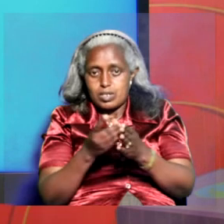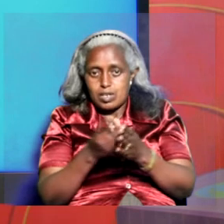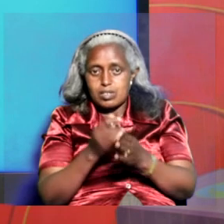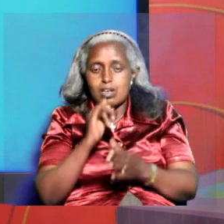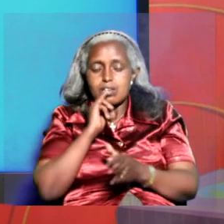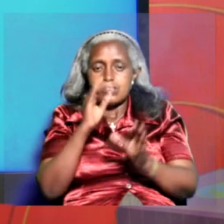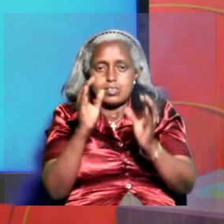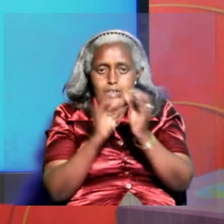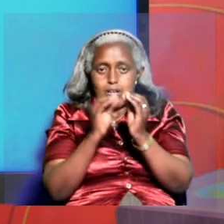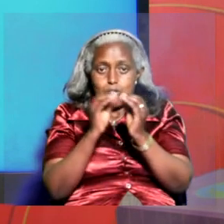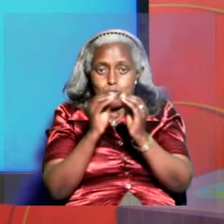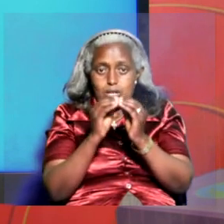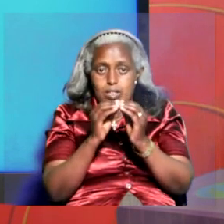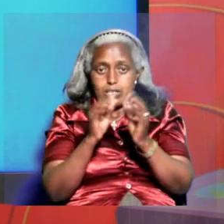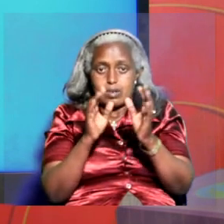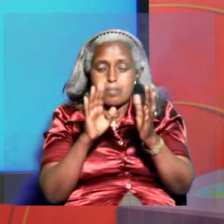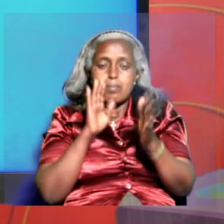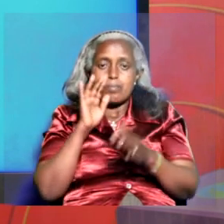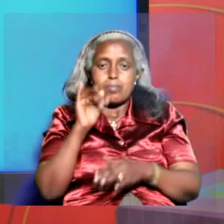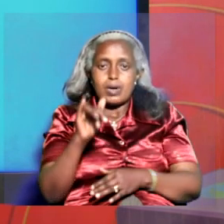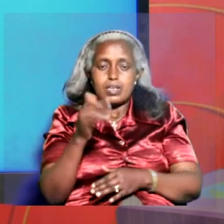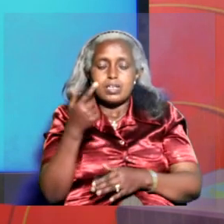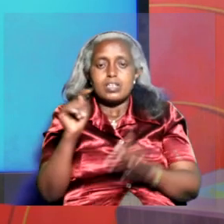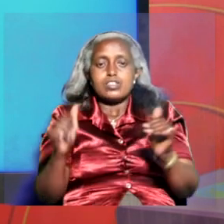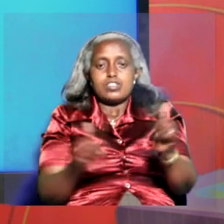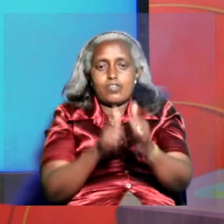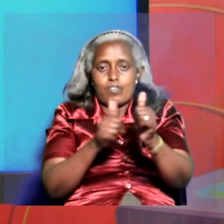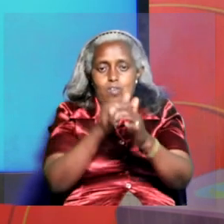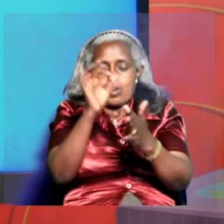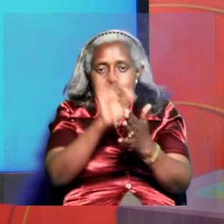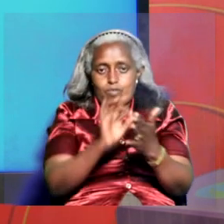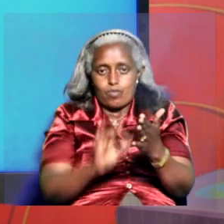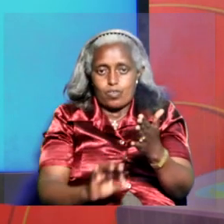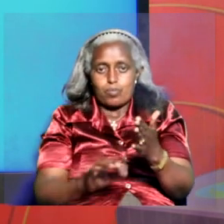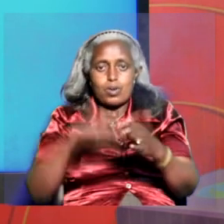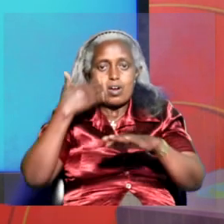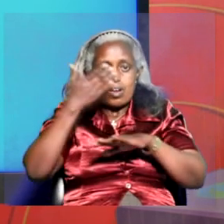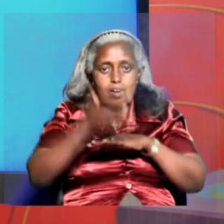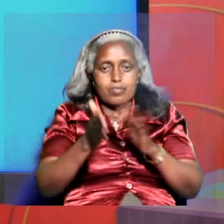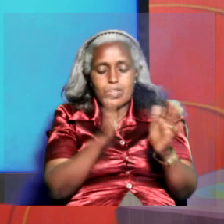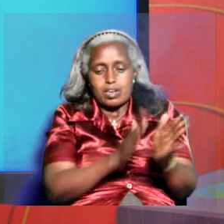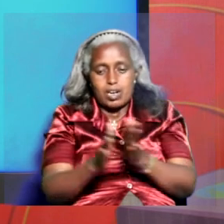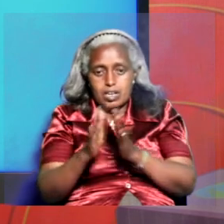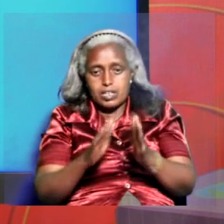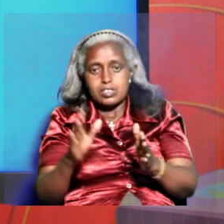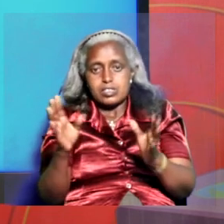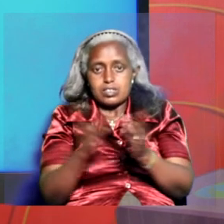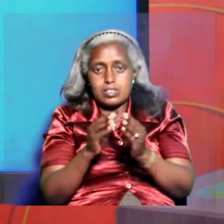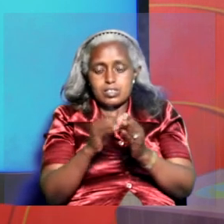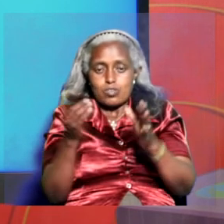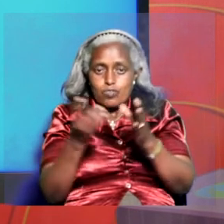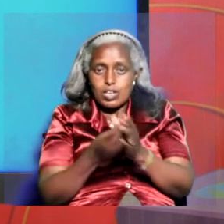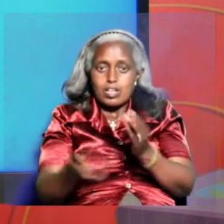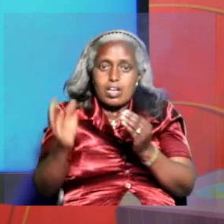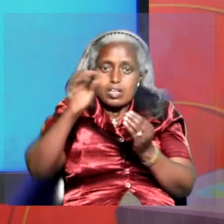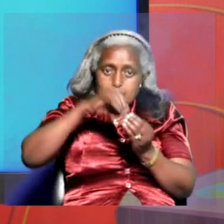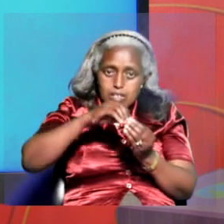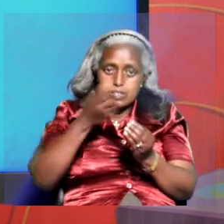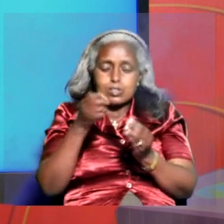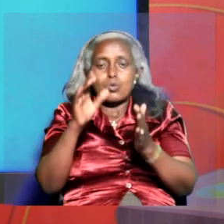is calculated by the following formula after arranging the set of data either in increasing